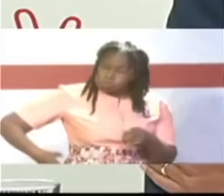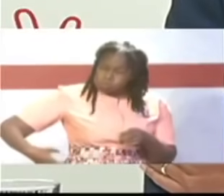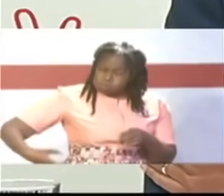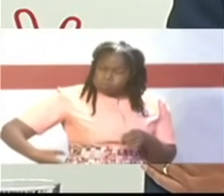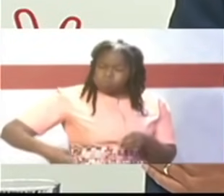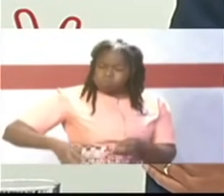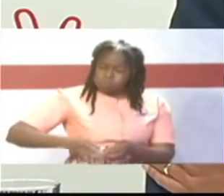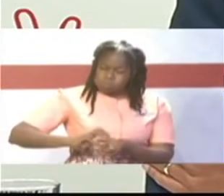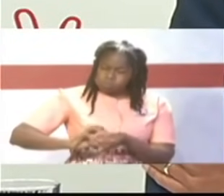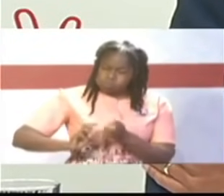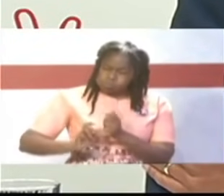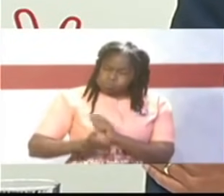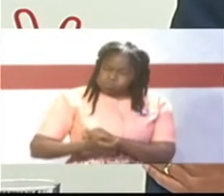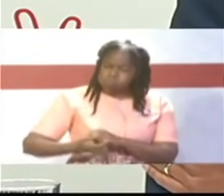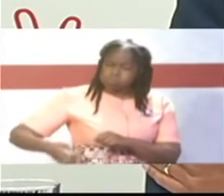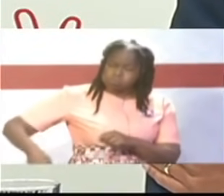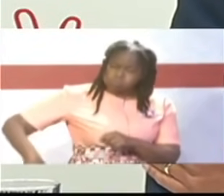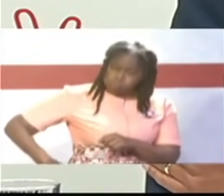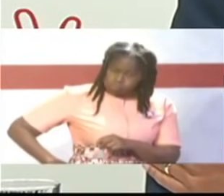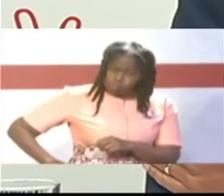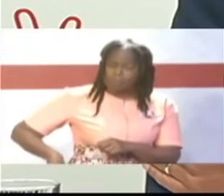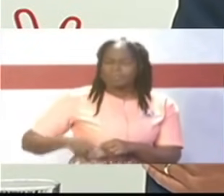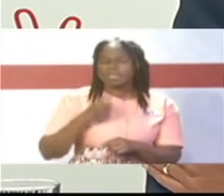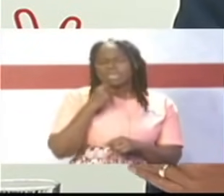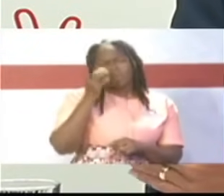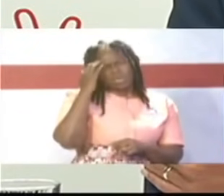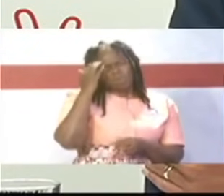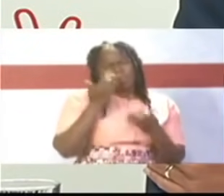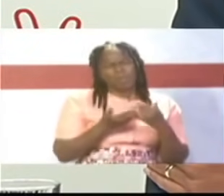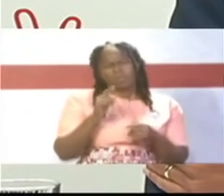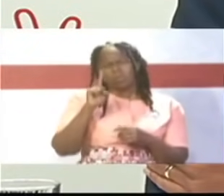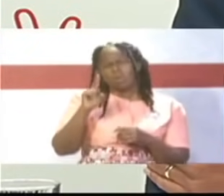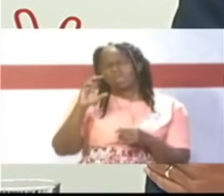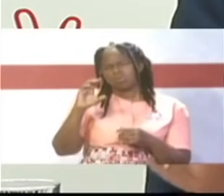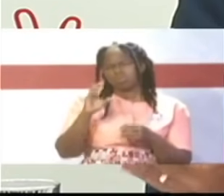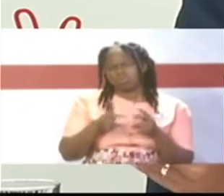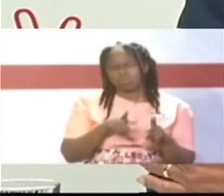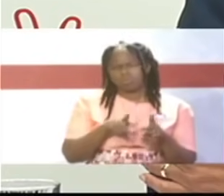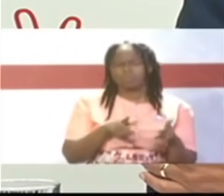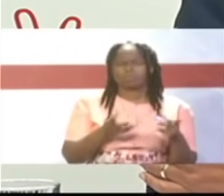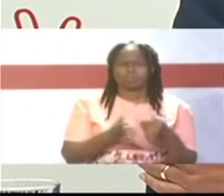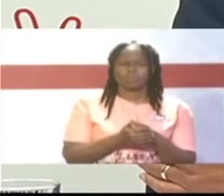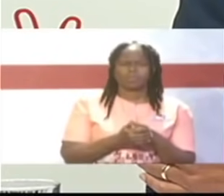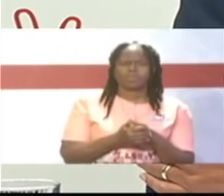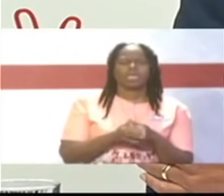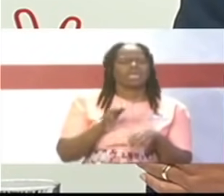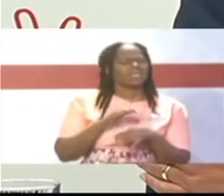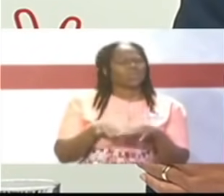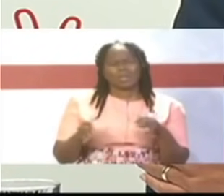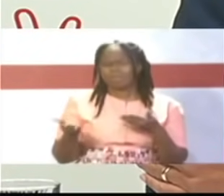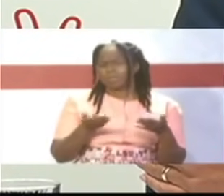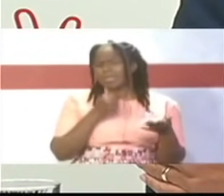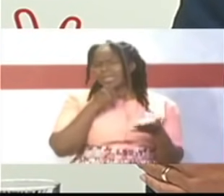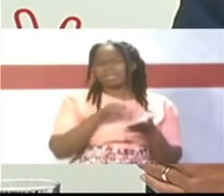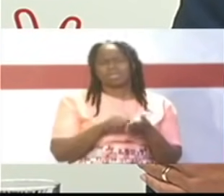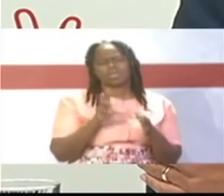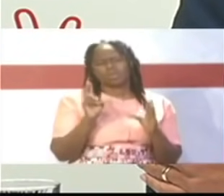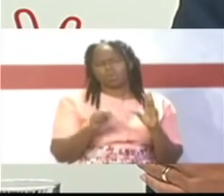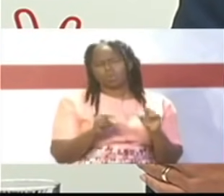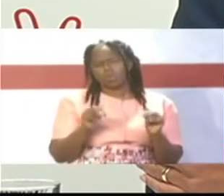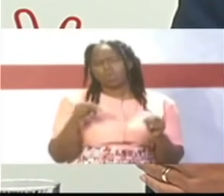have about 100 in our public health system. They will be dealt with. They don't have to bring letters.